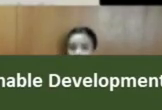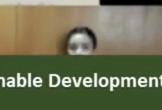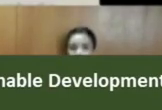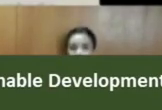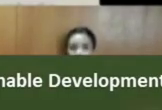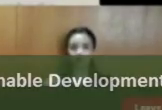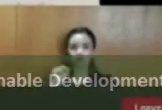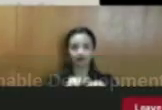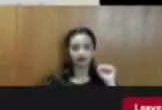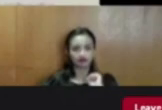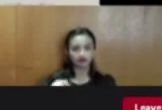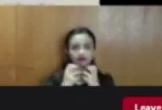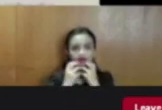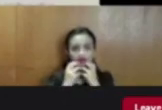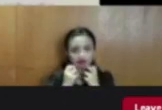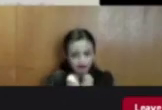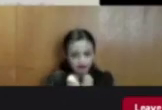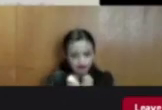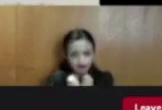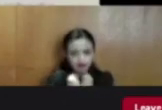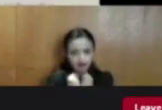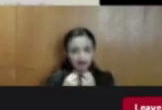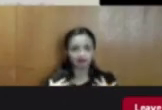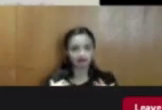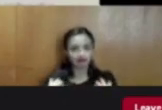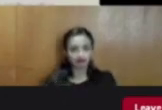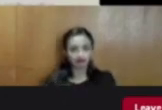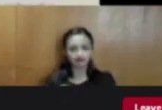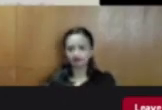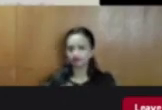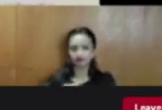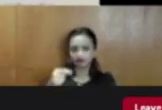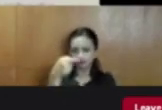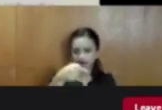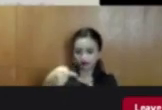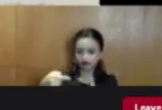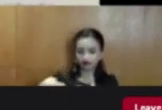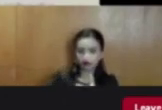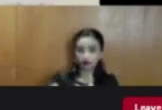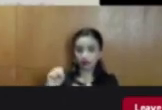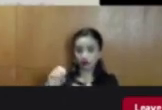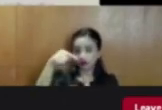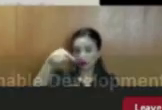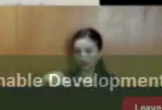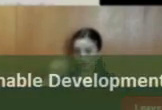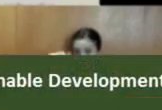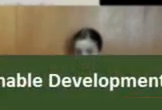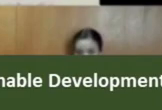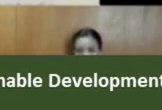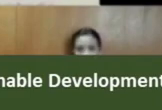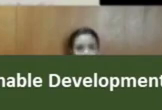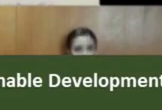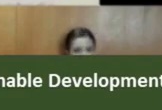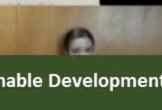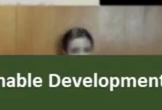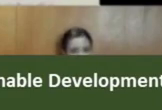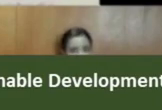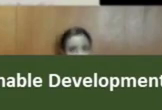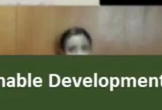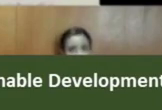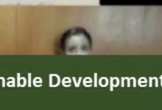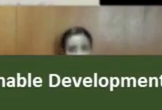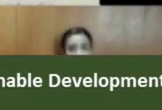conservation, biotech, health, and other areas. So these are digital and green areas.